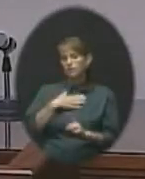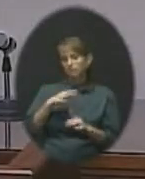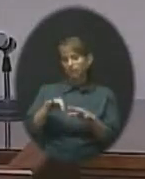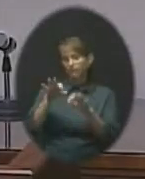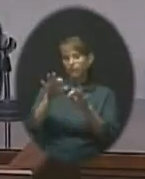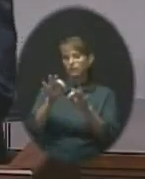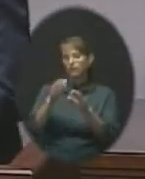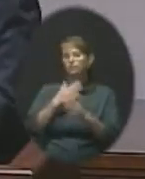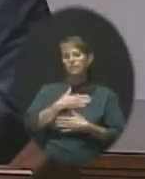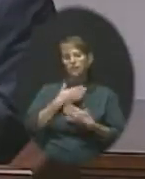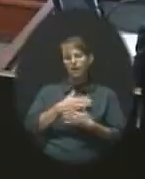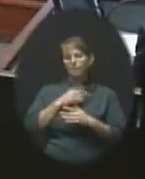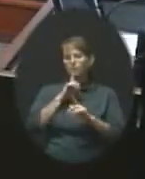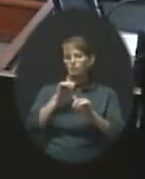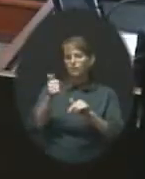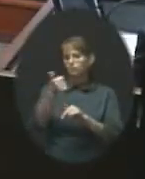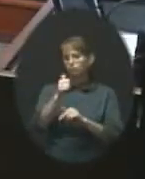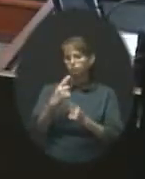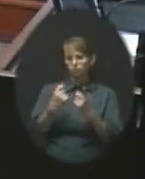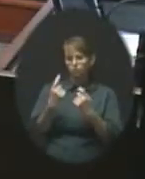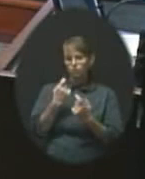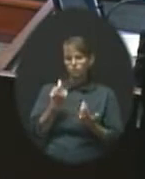Board members.